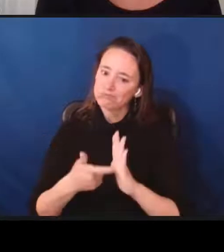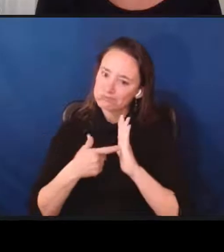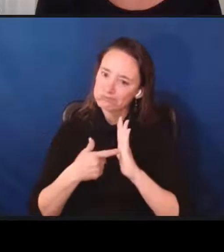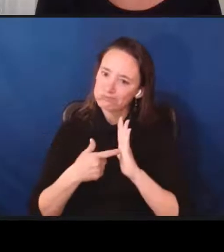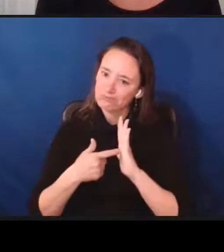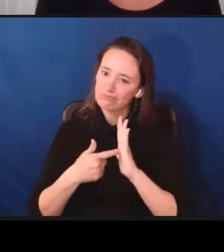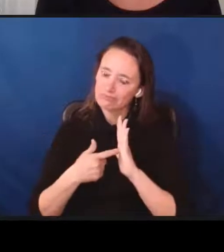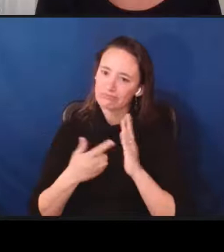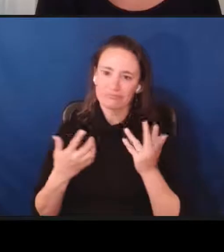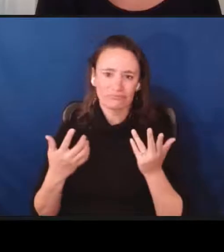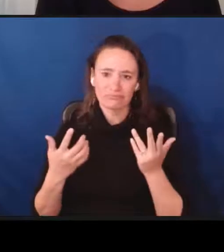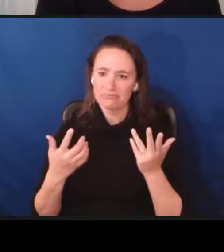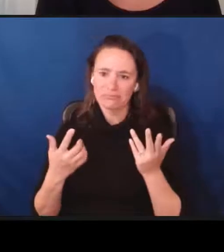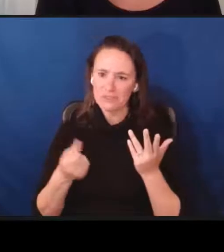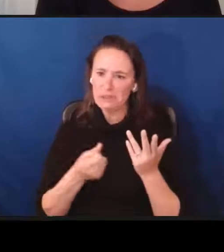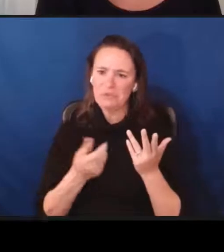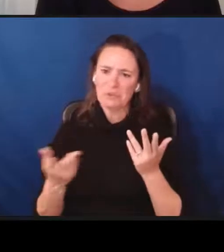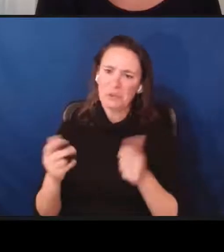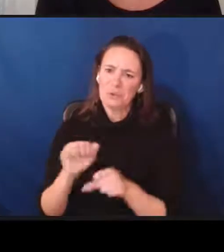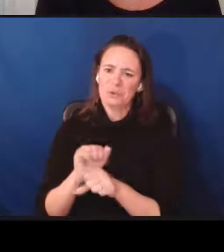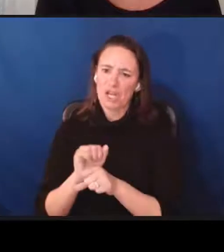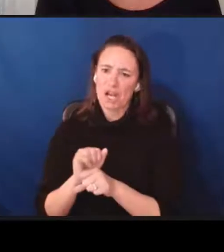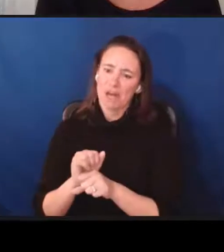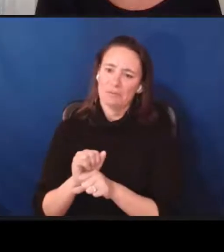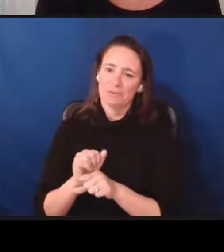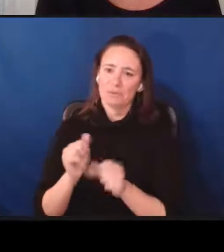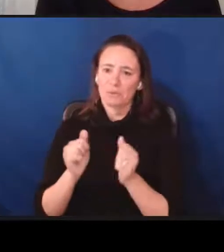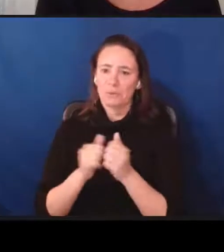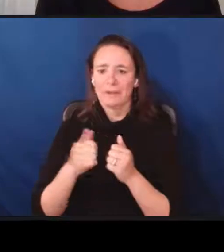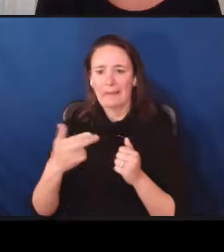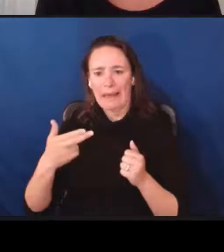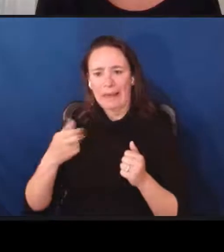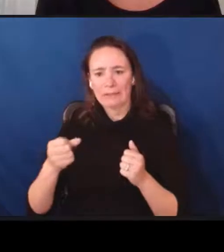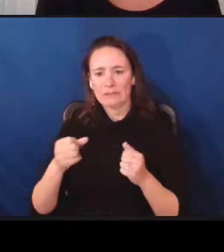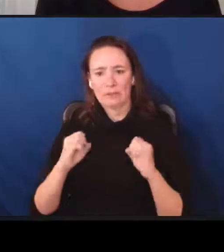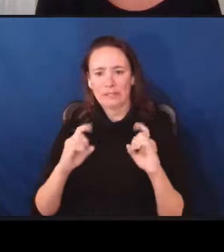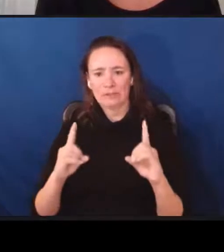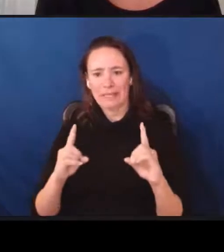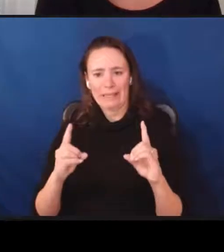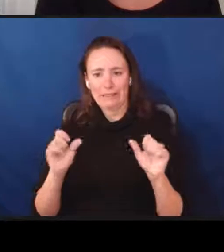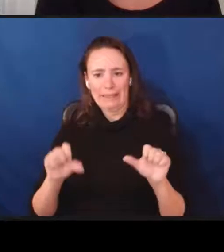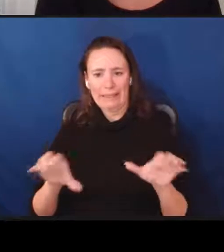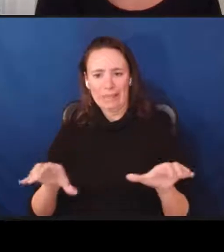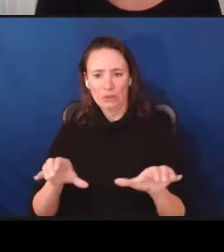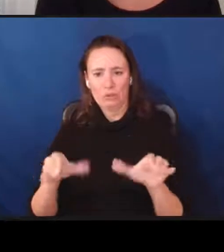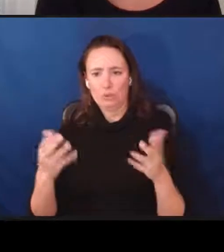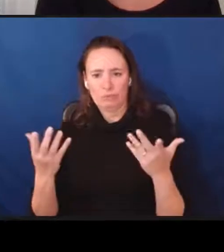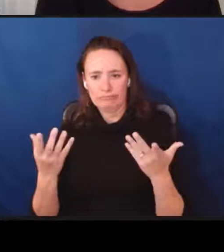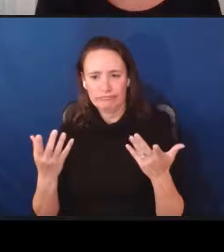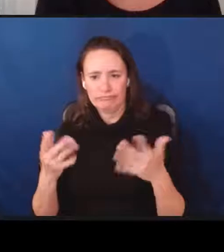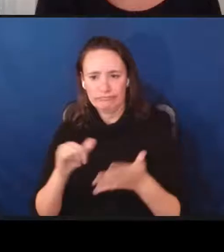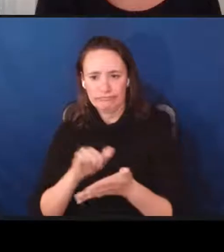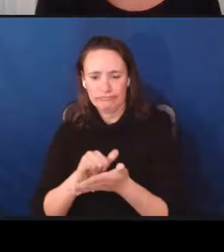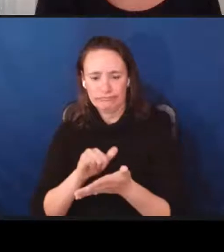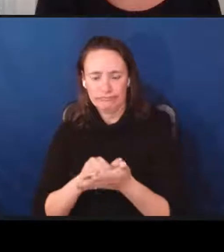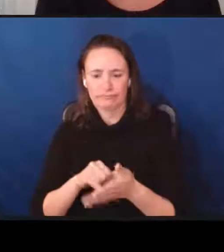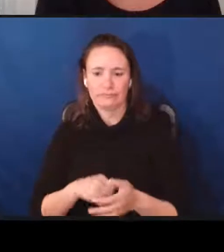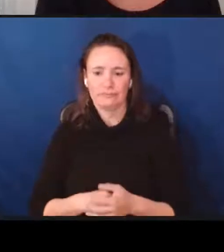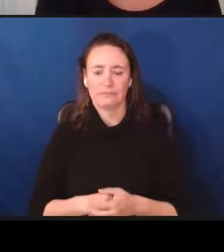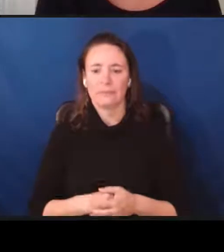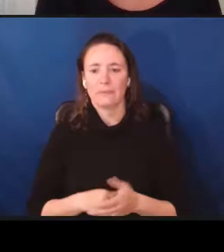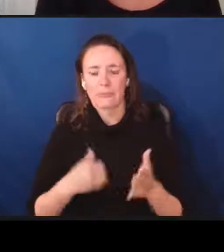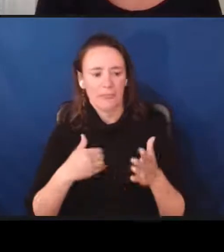lot of jobs with high school education that I can do. So anyway, so